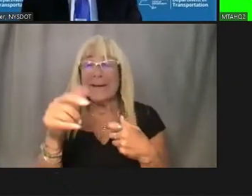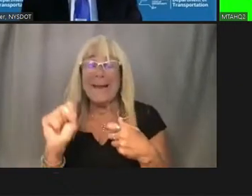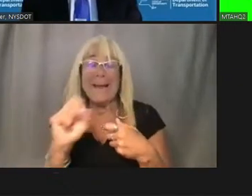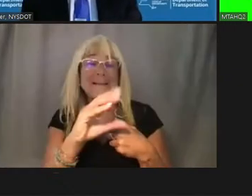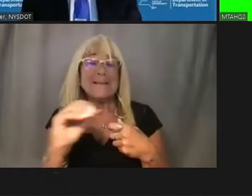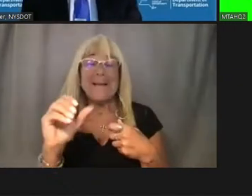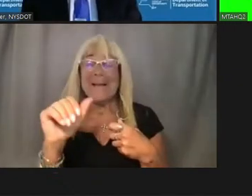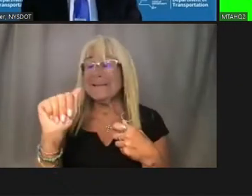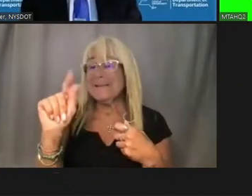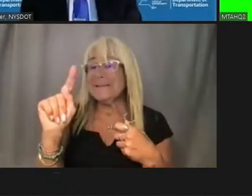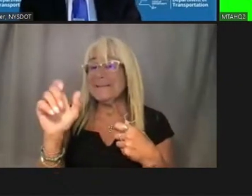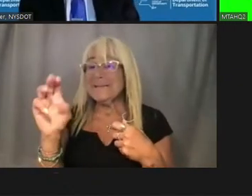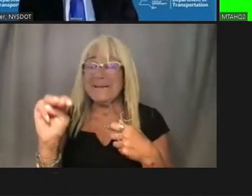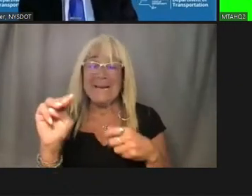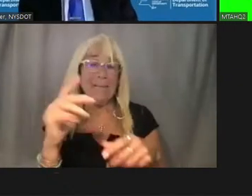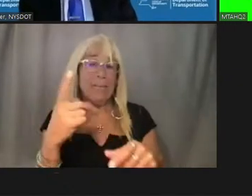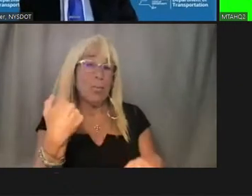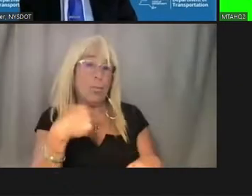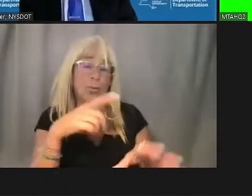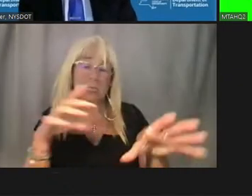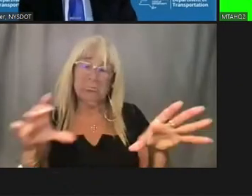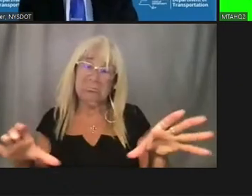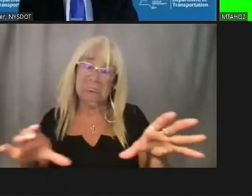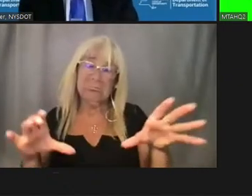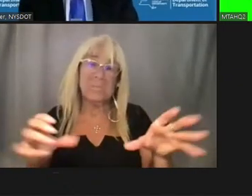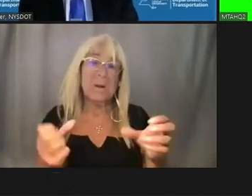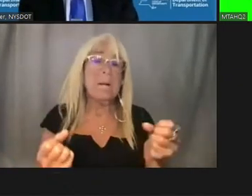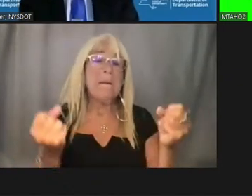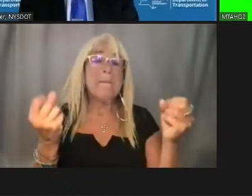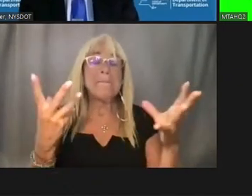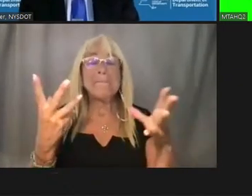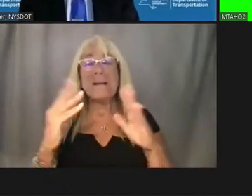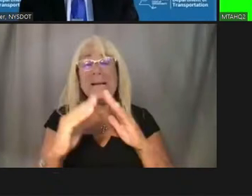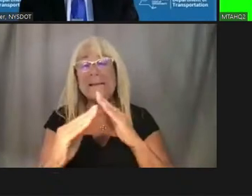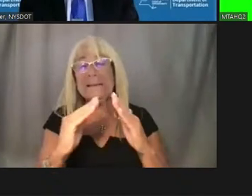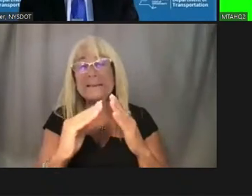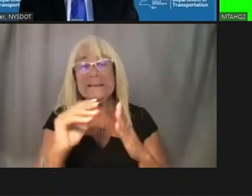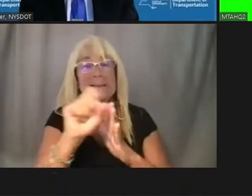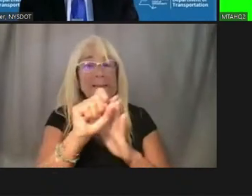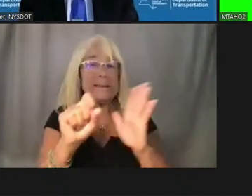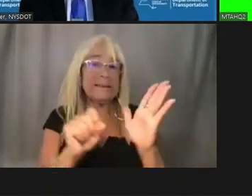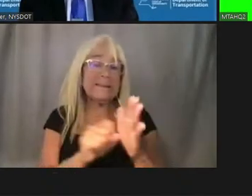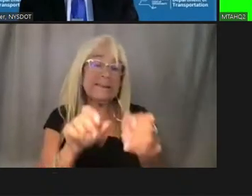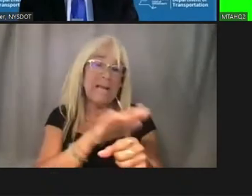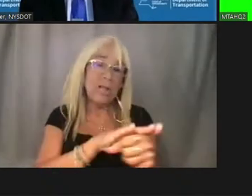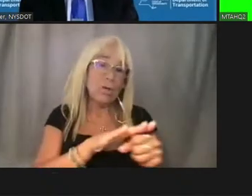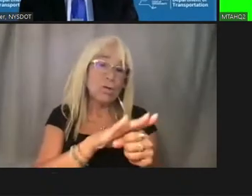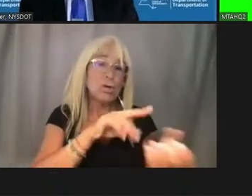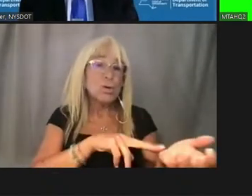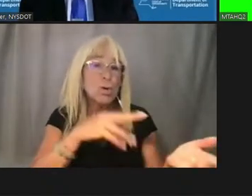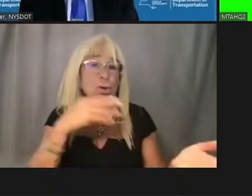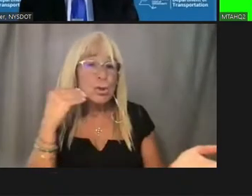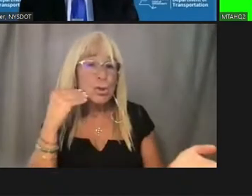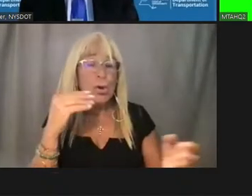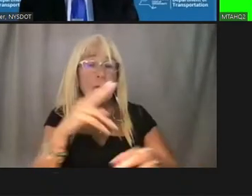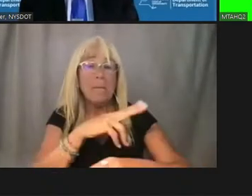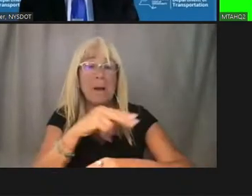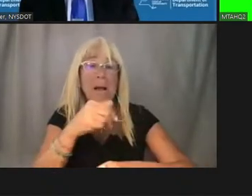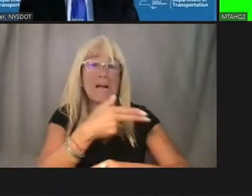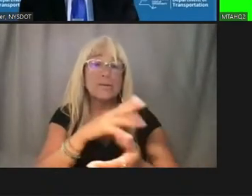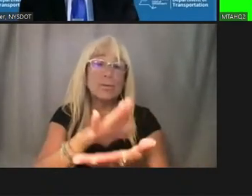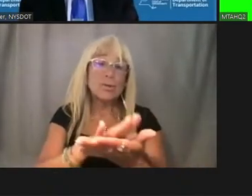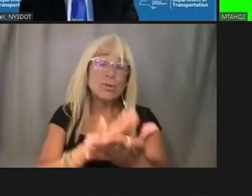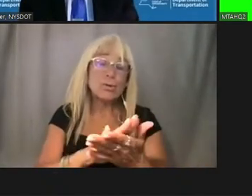we have performed this work at a number of City and state-owned locations including nursing homes hospitals schools low-income housing